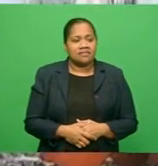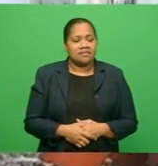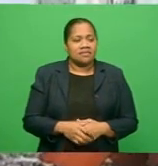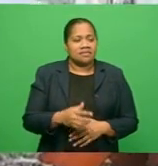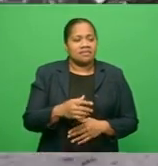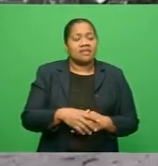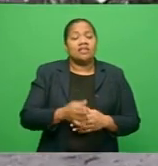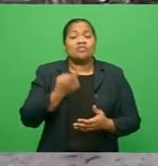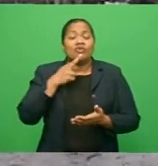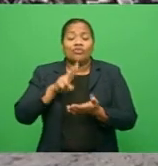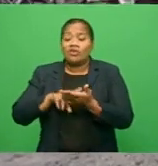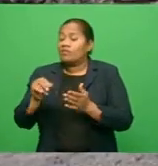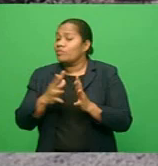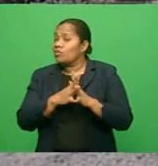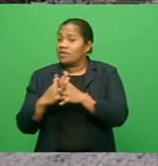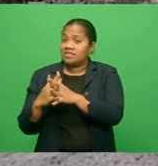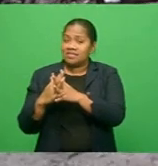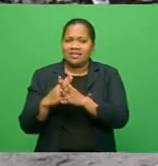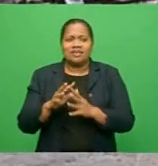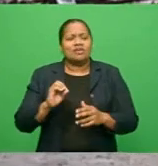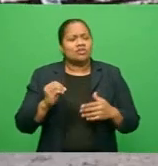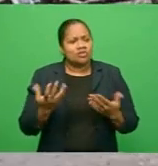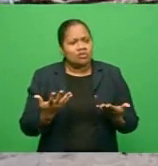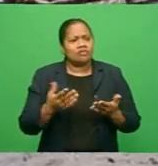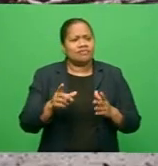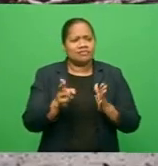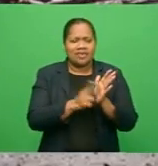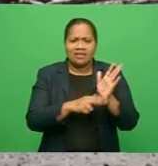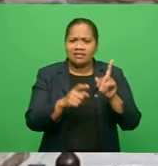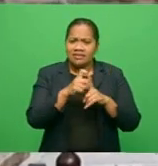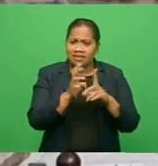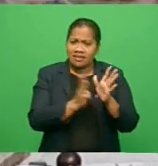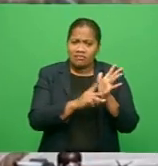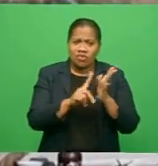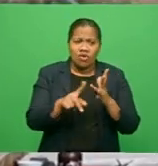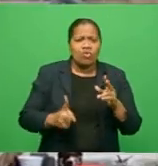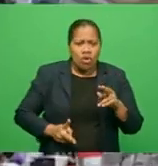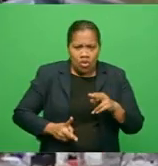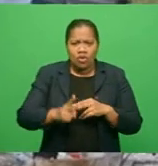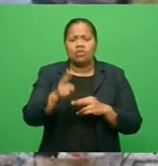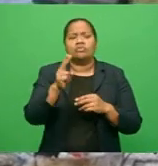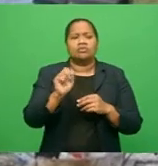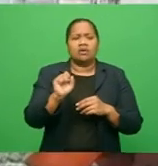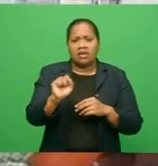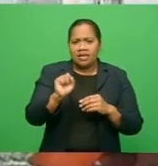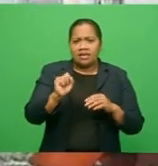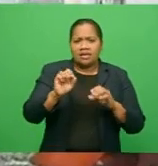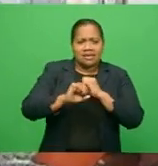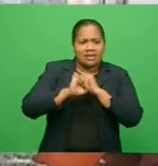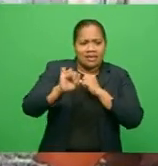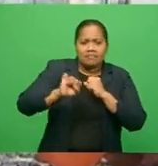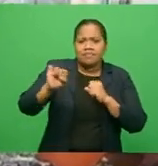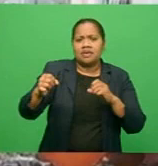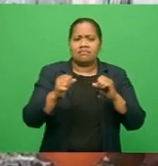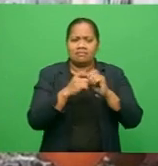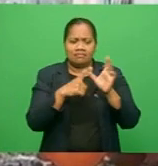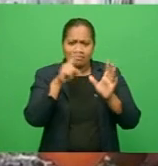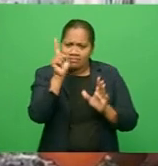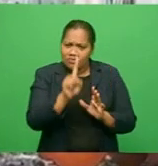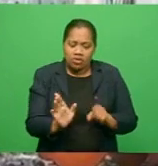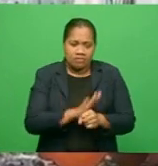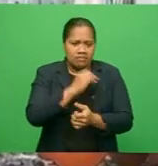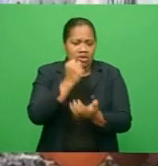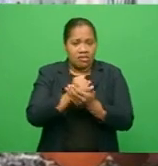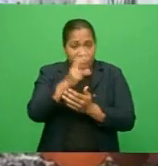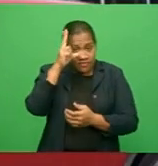Division. In collaboration with the NDMO, the Ministry of Health also launched its LTDD campaign in Ba today to ensure Fijians